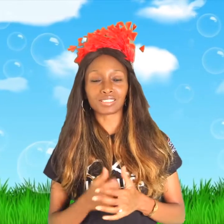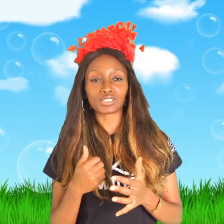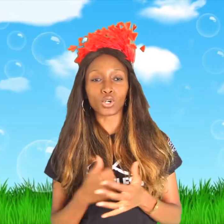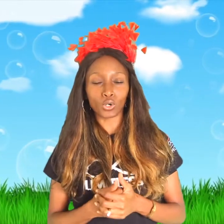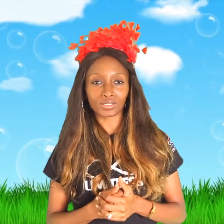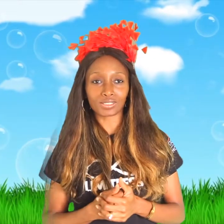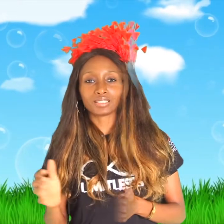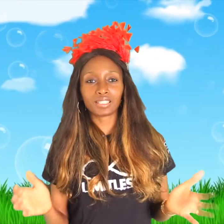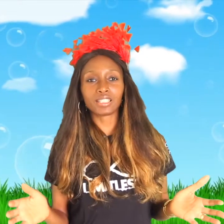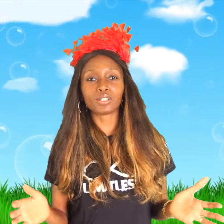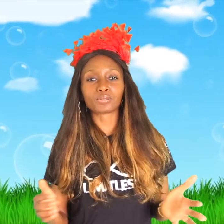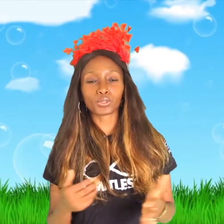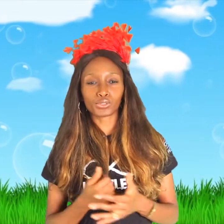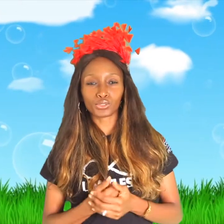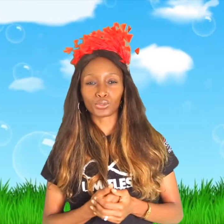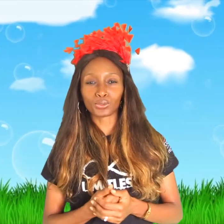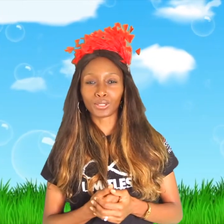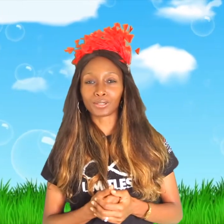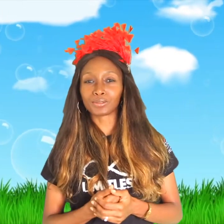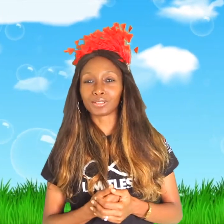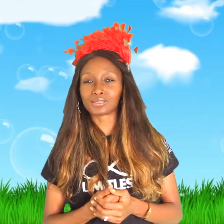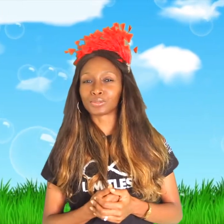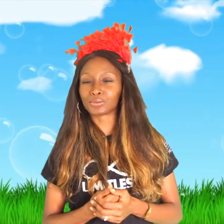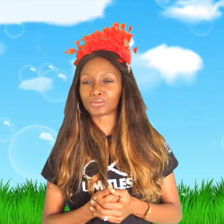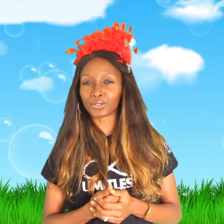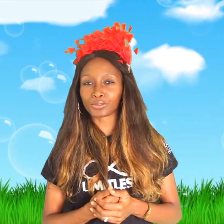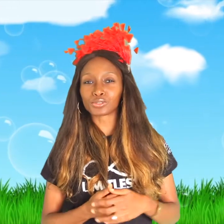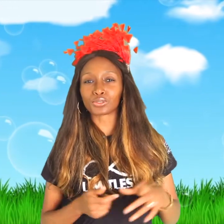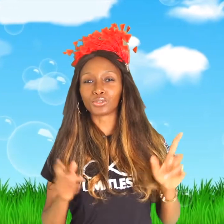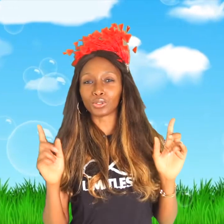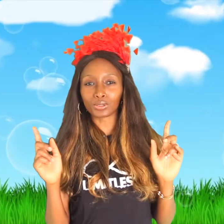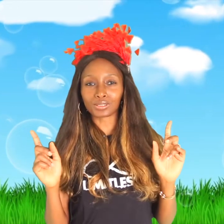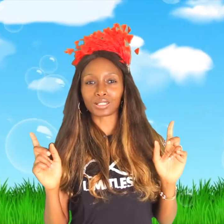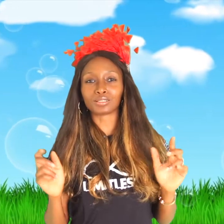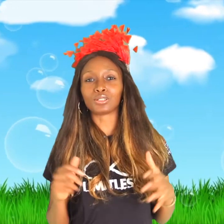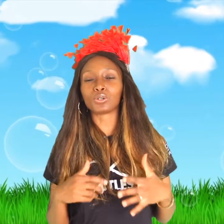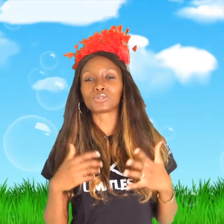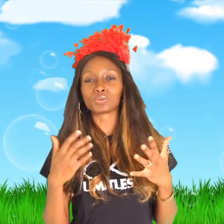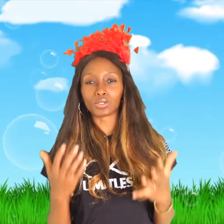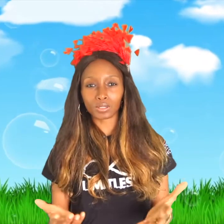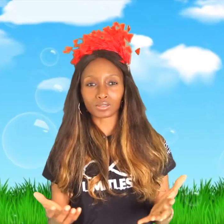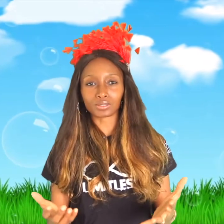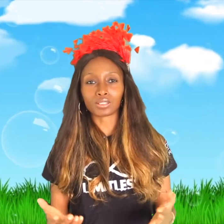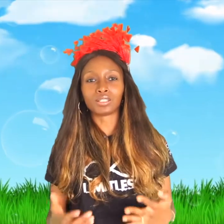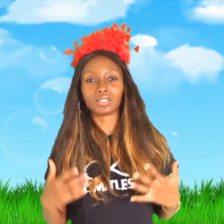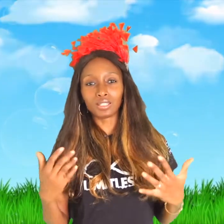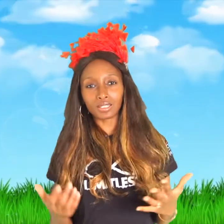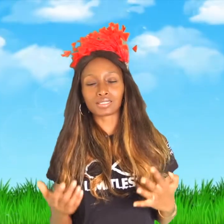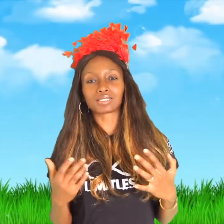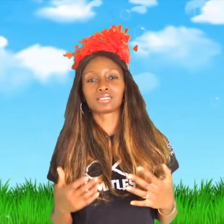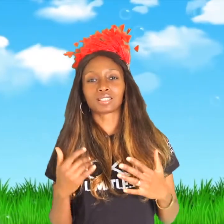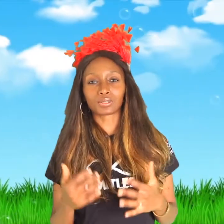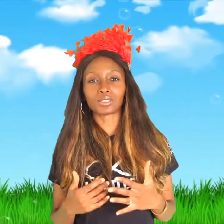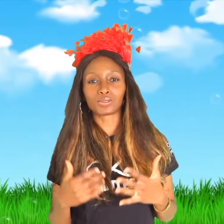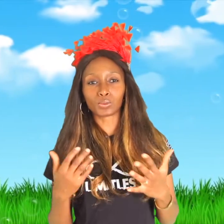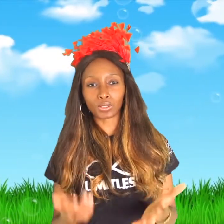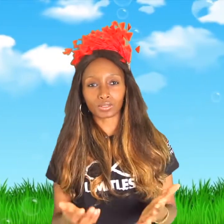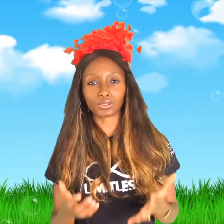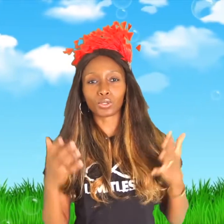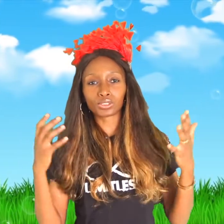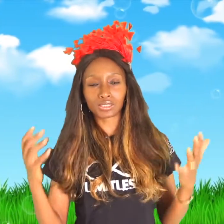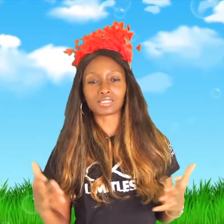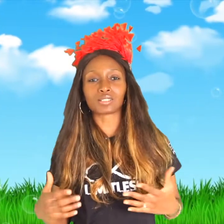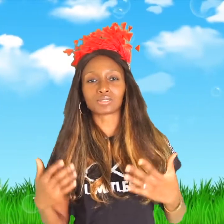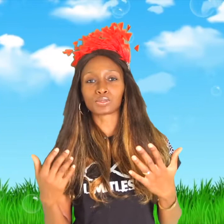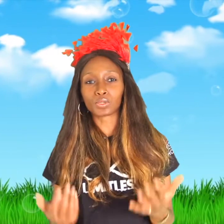here is. It's God. He, of course, you know here is referring to God and God's word. He sent out his